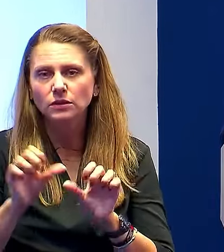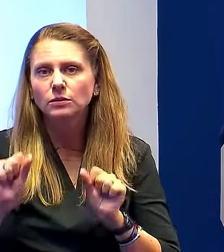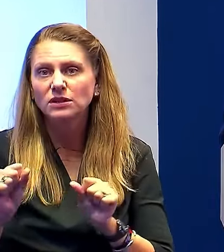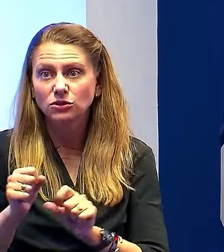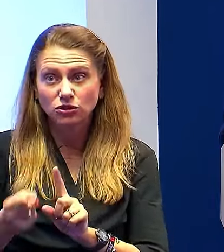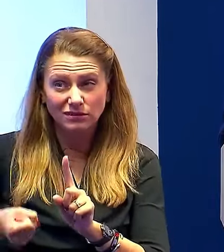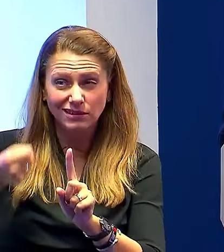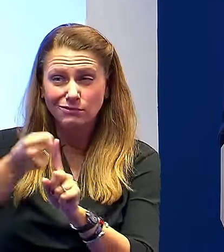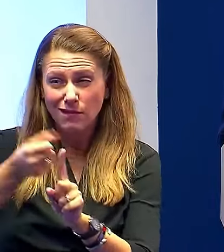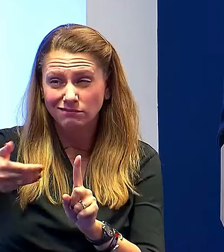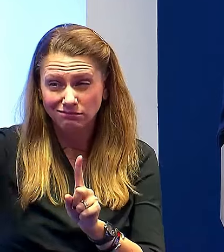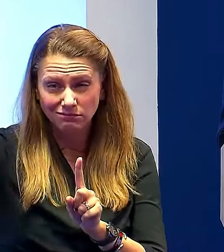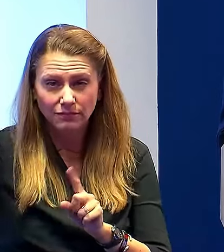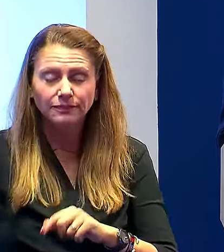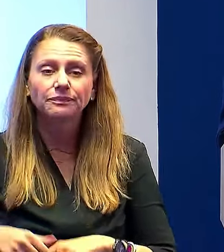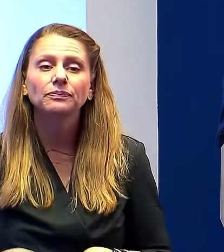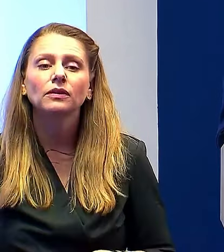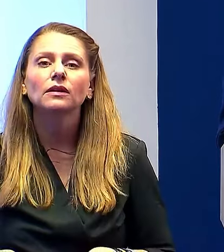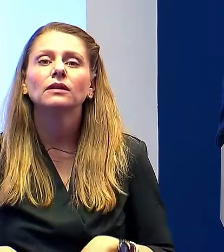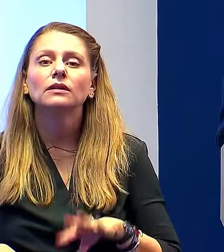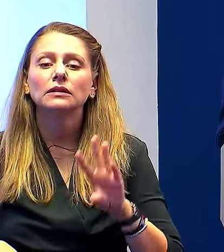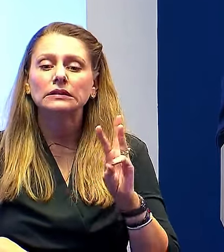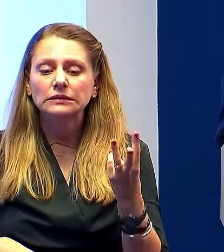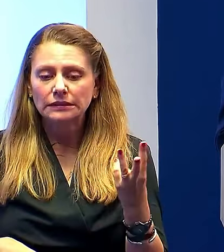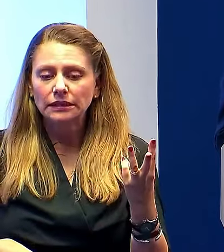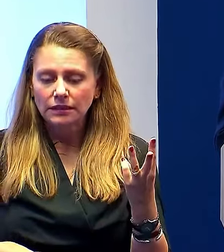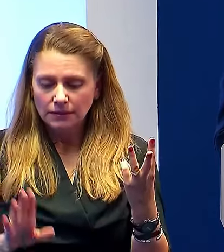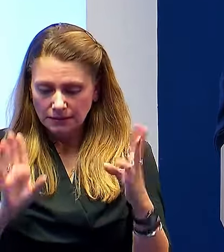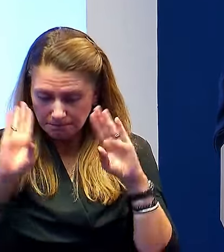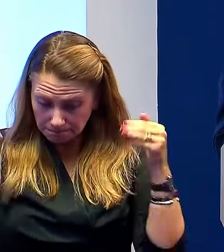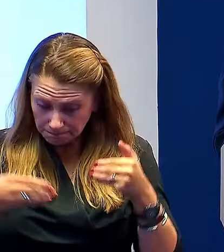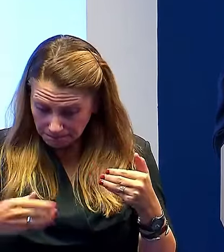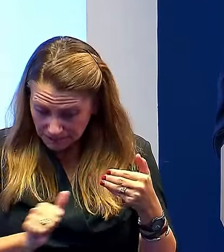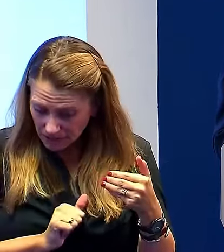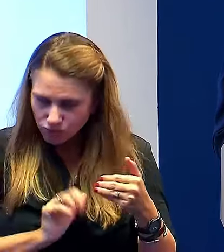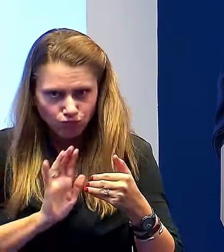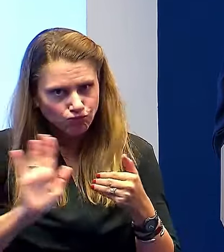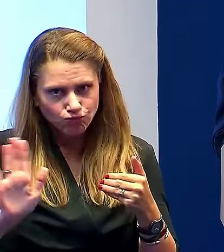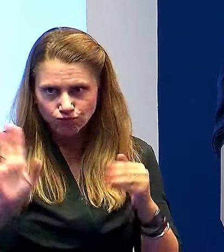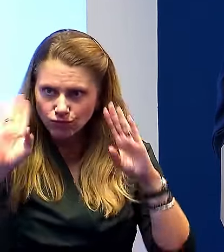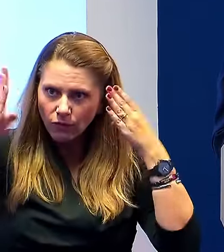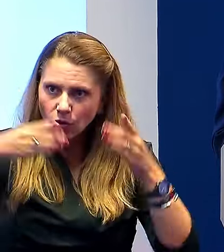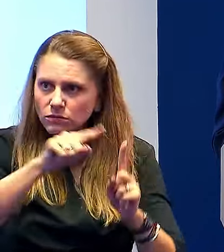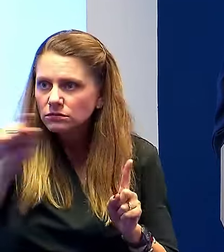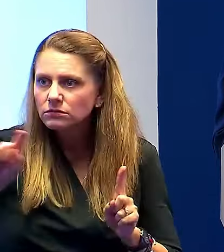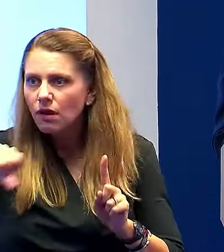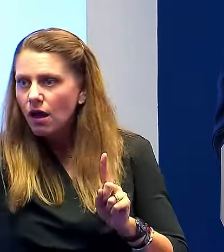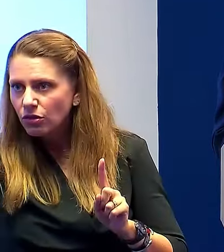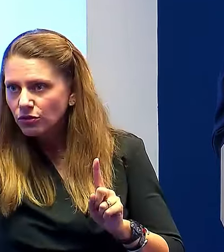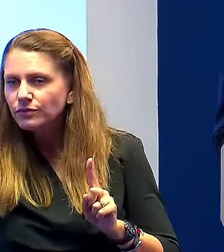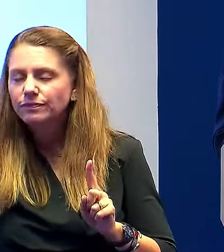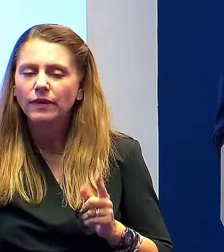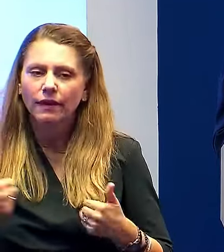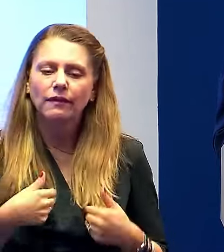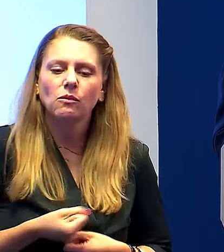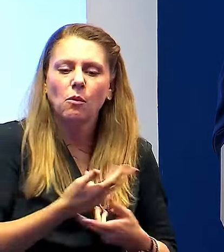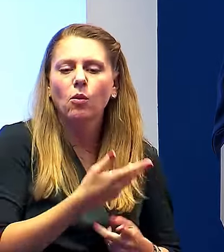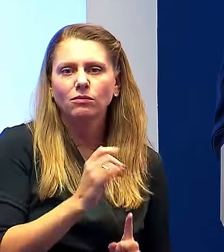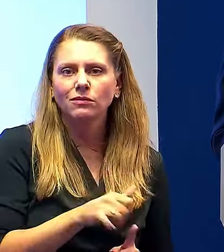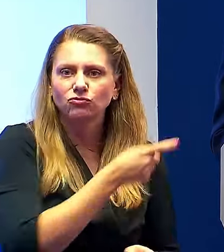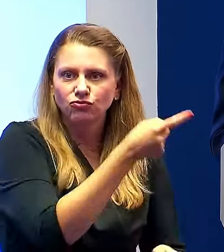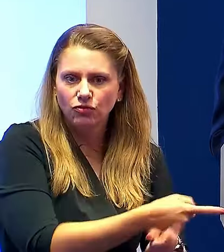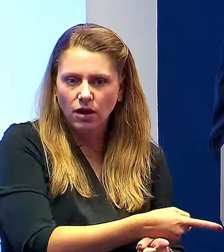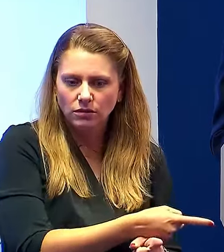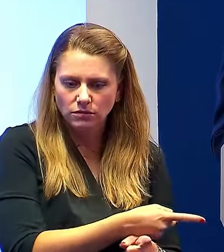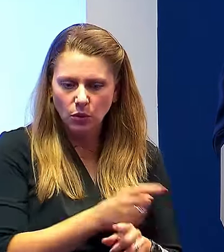Selfless dedication. The old poem is true. No man or woman is an island. Our lives'